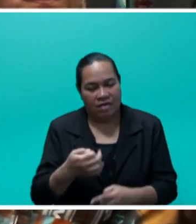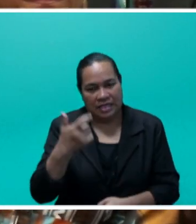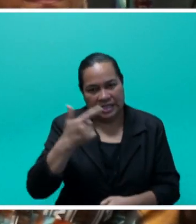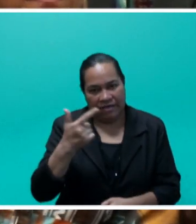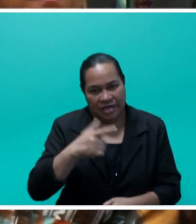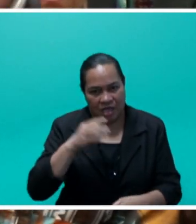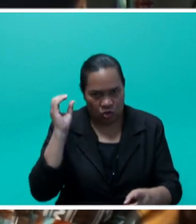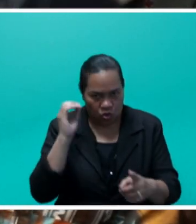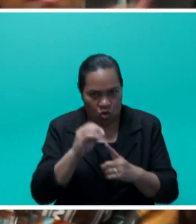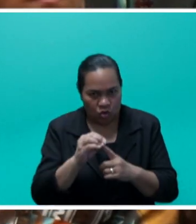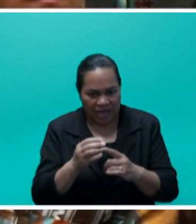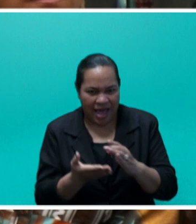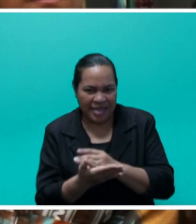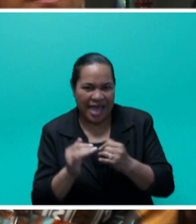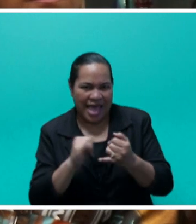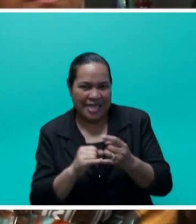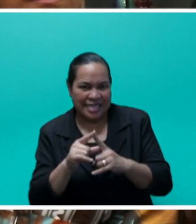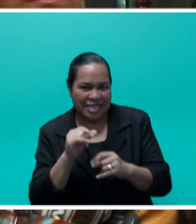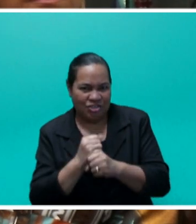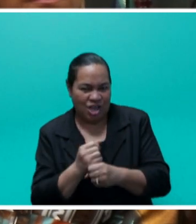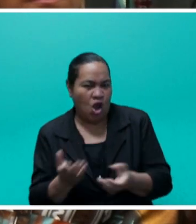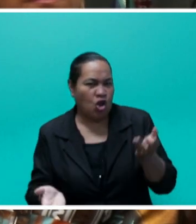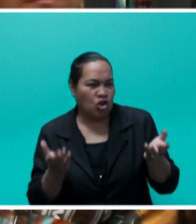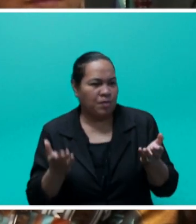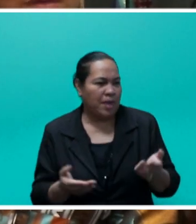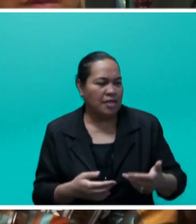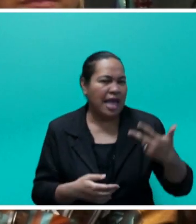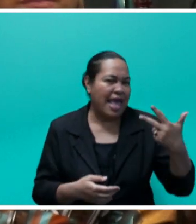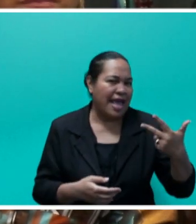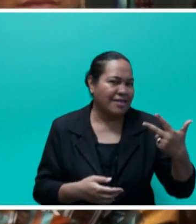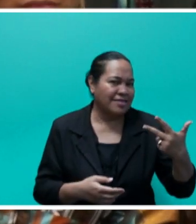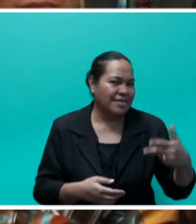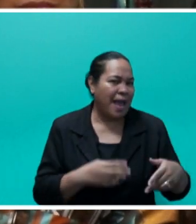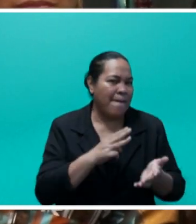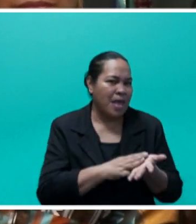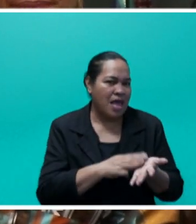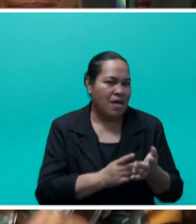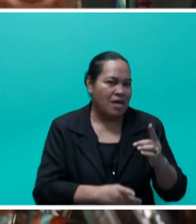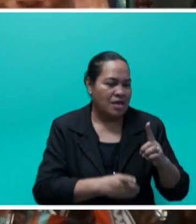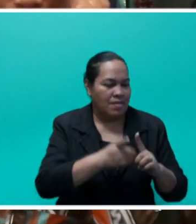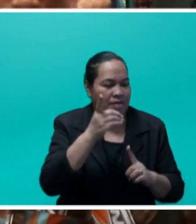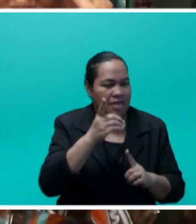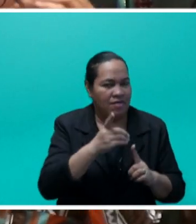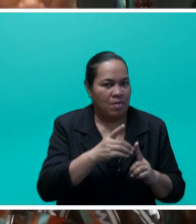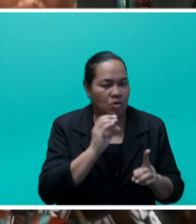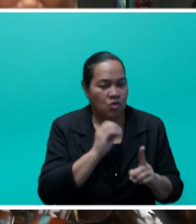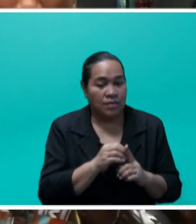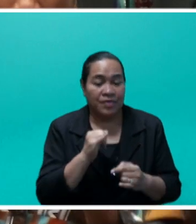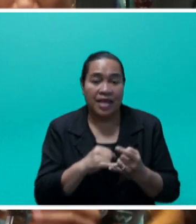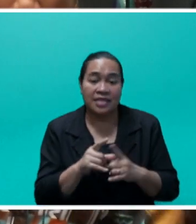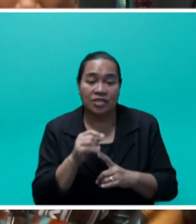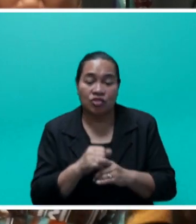Speaker, under SDGs as compared to 8 under the Millennium Development Goals. SDG 1,